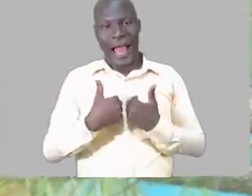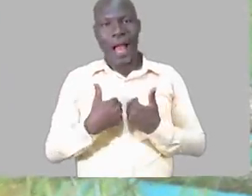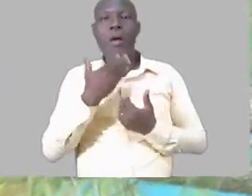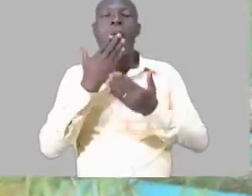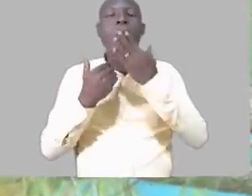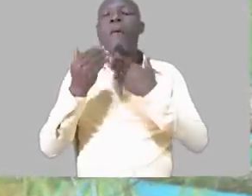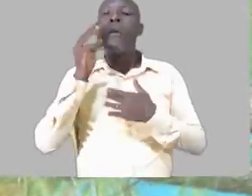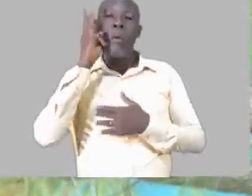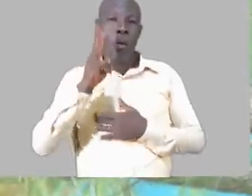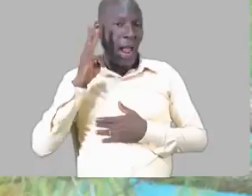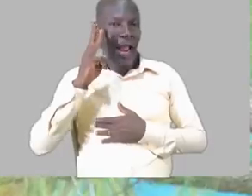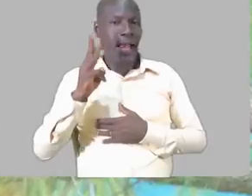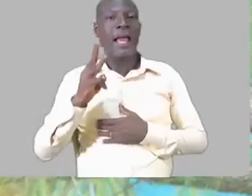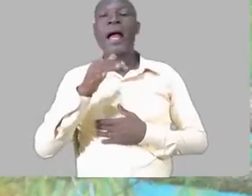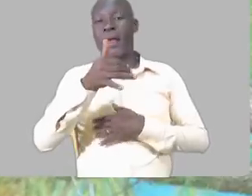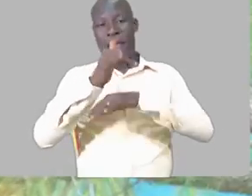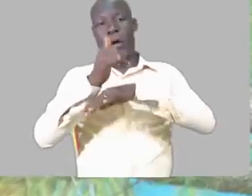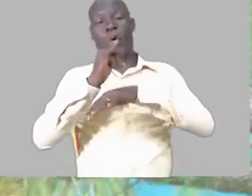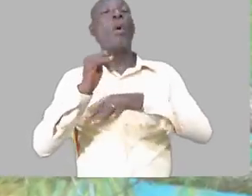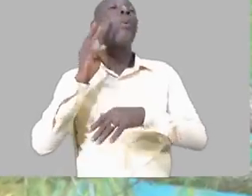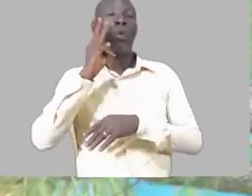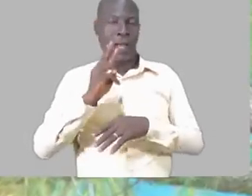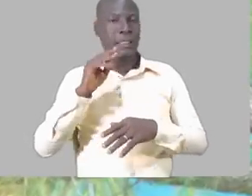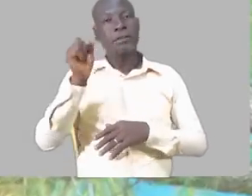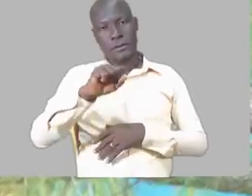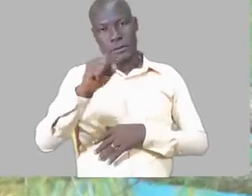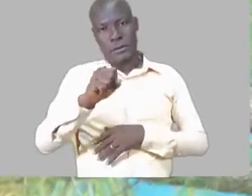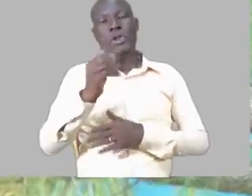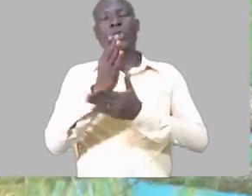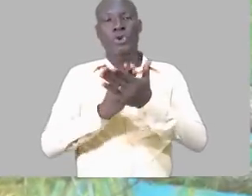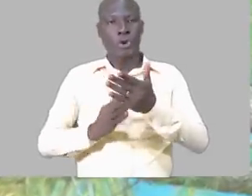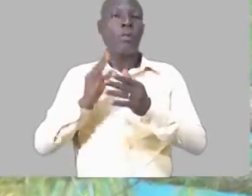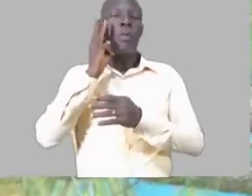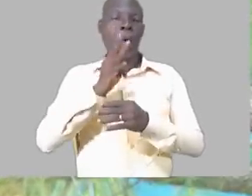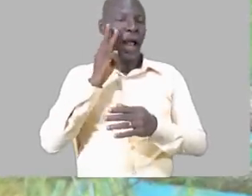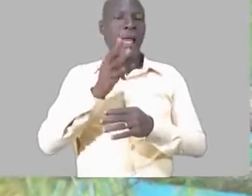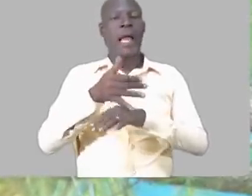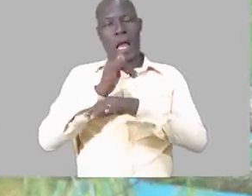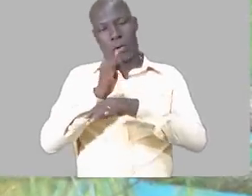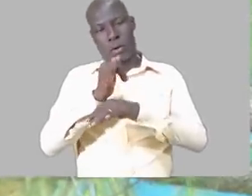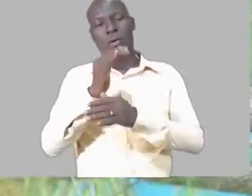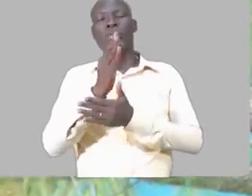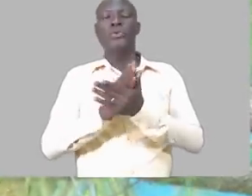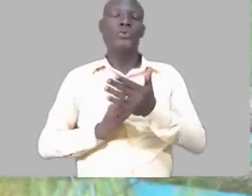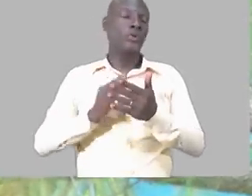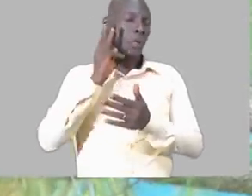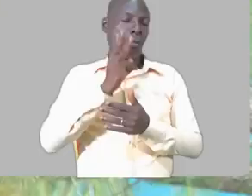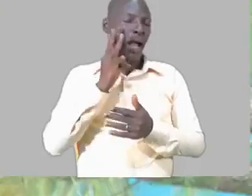wine. Ana your non fermented wine. Your wine bi ohɔ no ma wonu ma akɔhom. Ana bi ohɔ no ma wonu ma